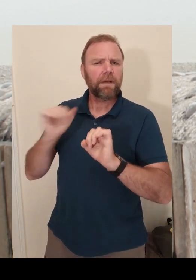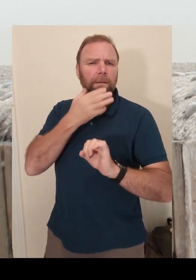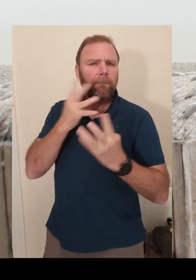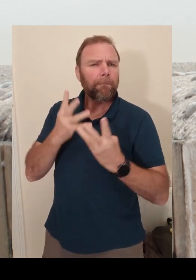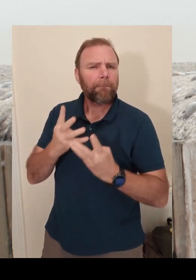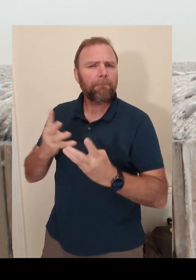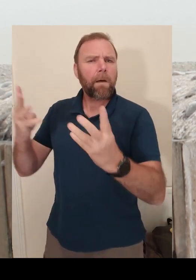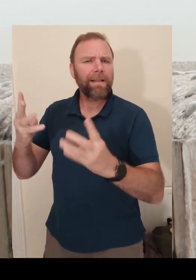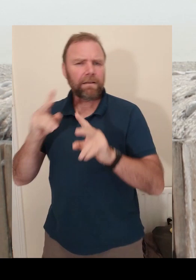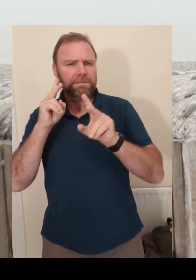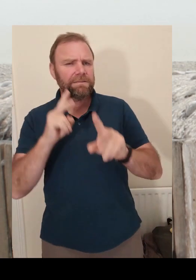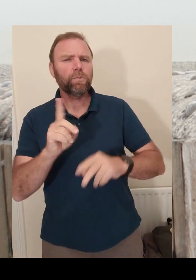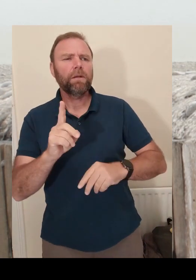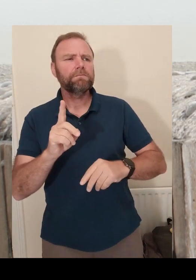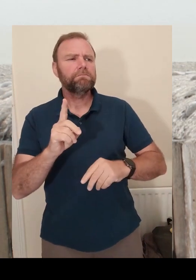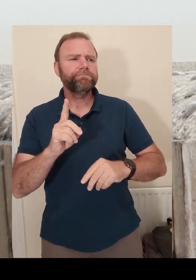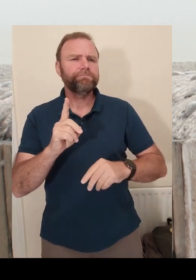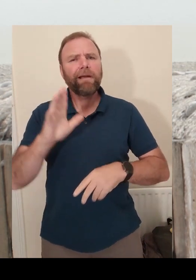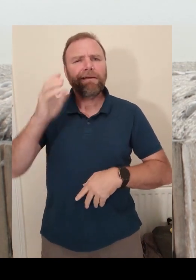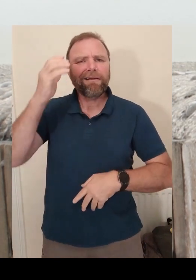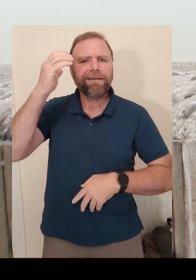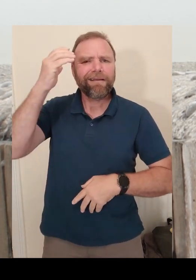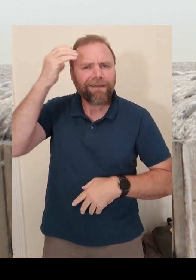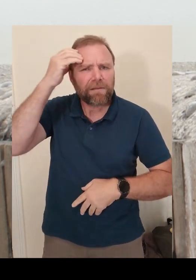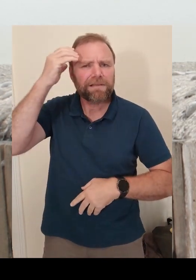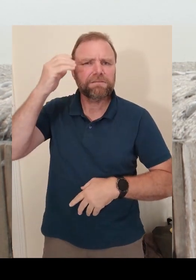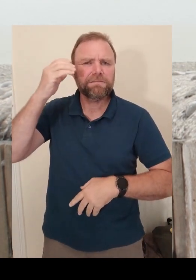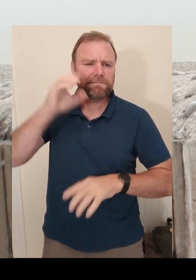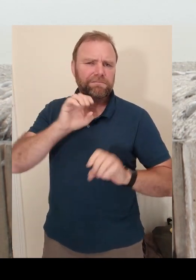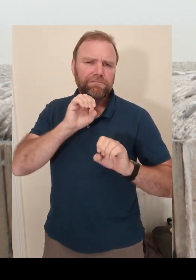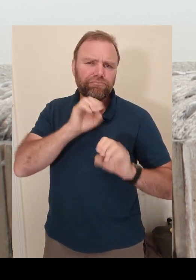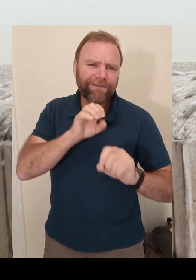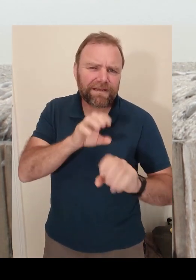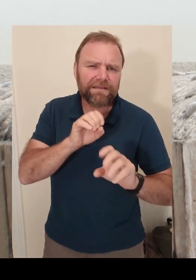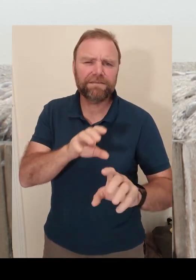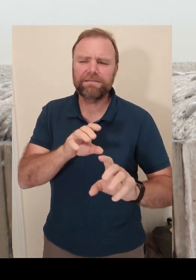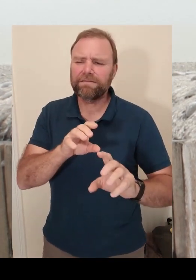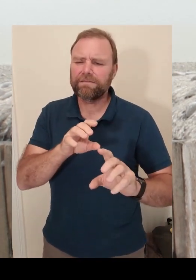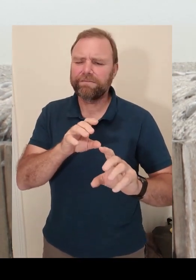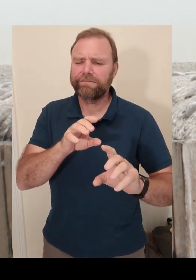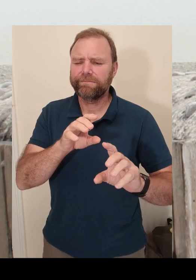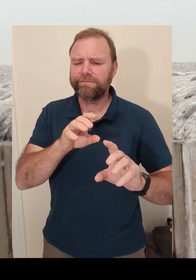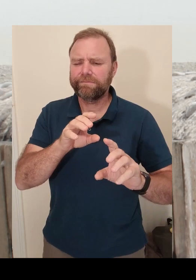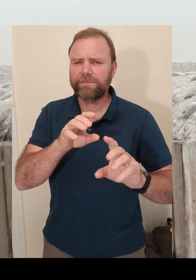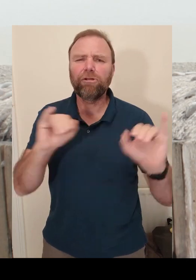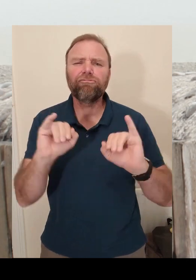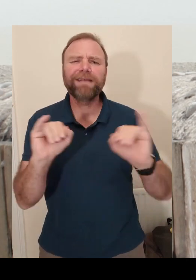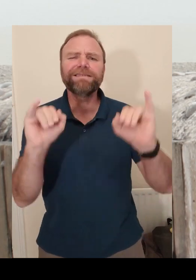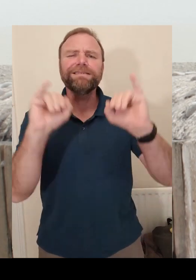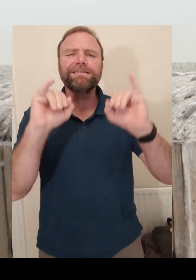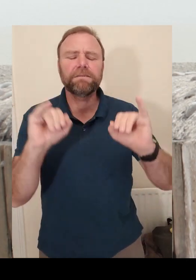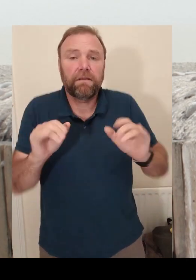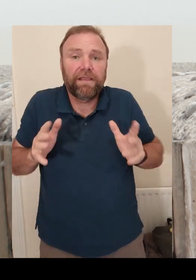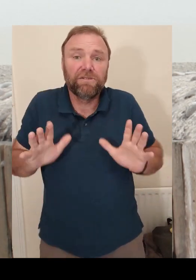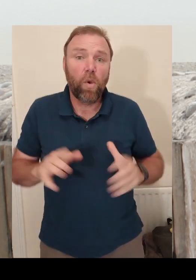perception is the government briefings, certainly of late, that's a big issue,